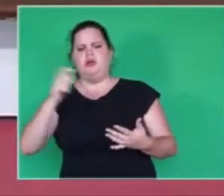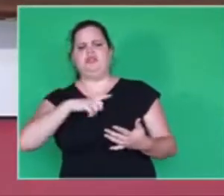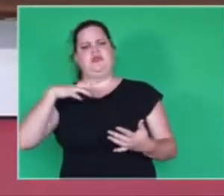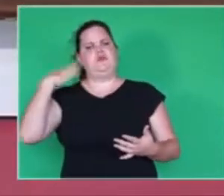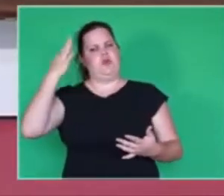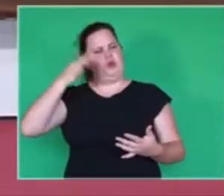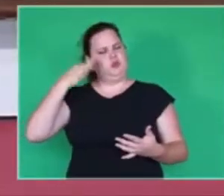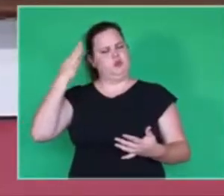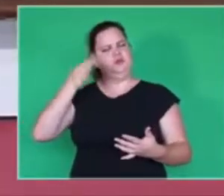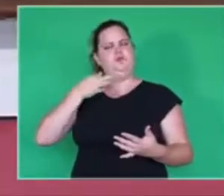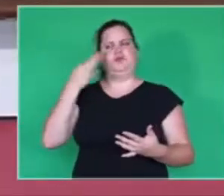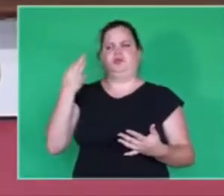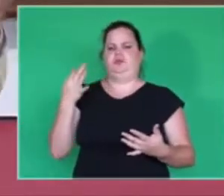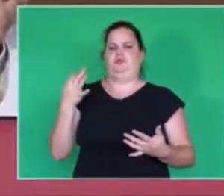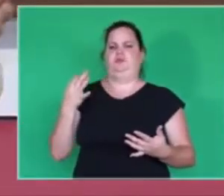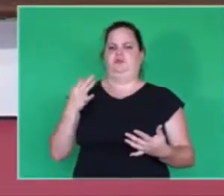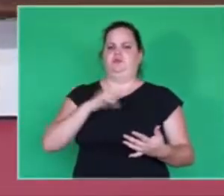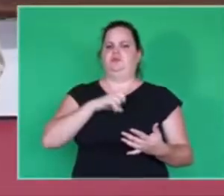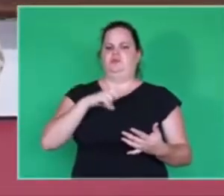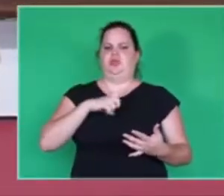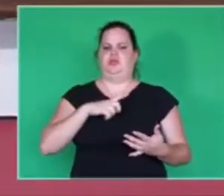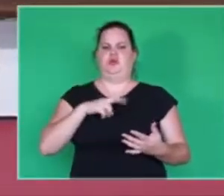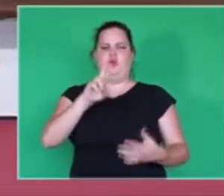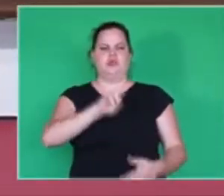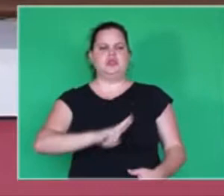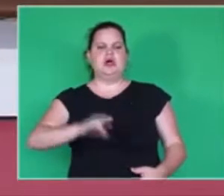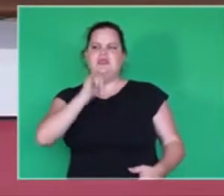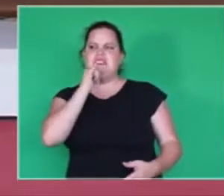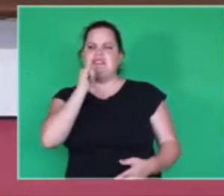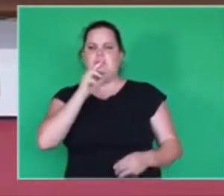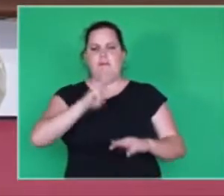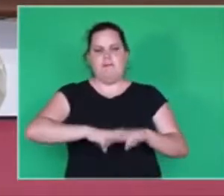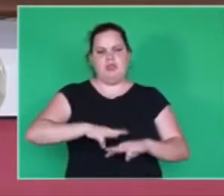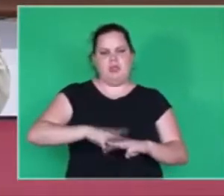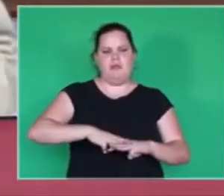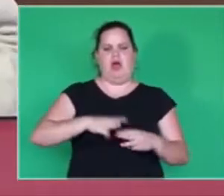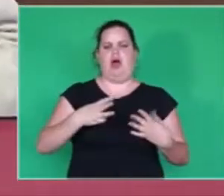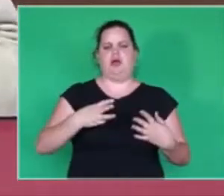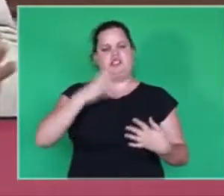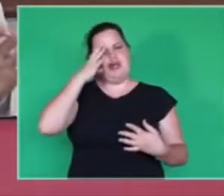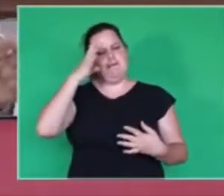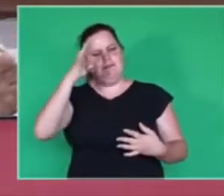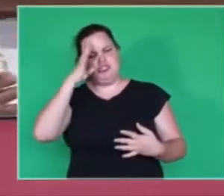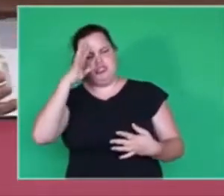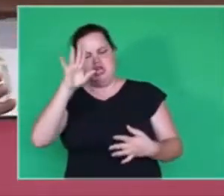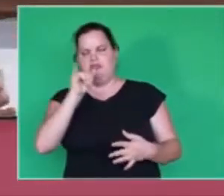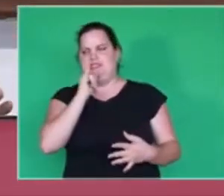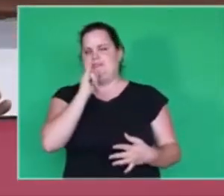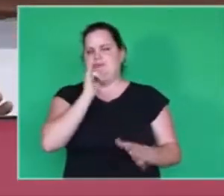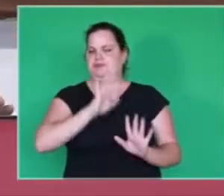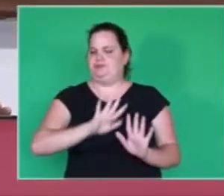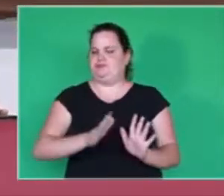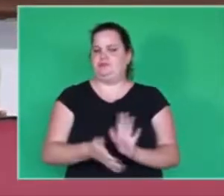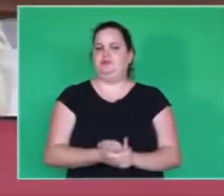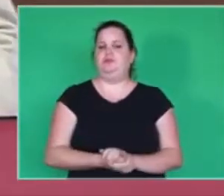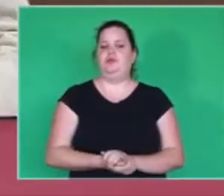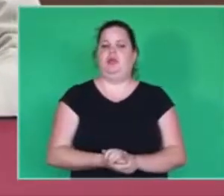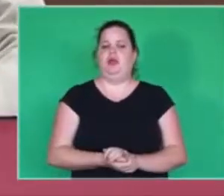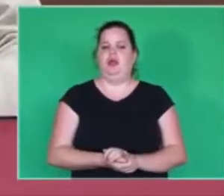who remained with some philosophies, like using mathematics, like imagining